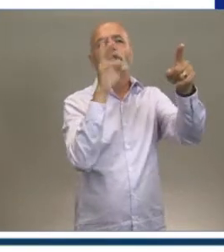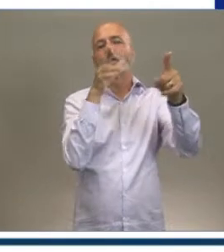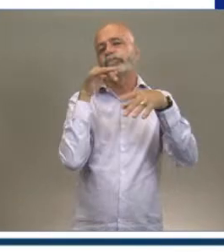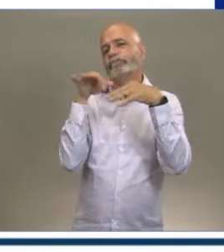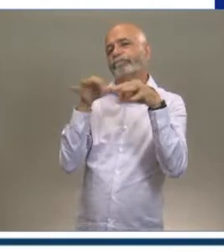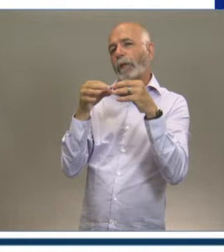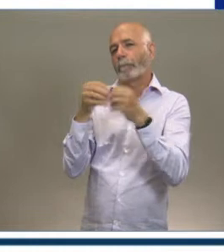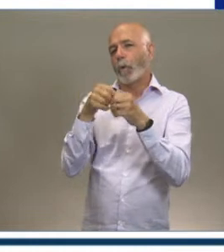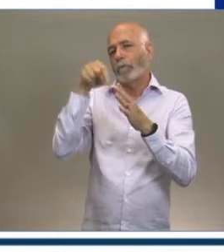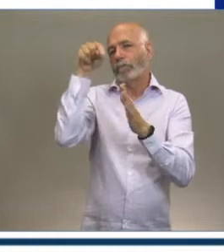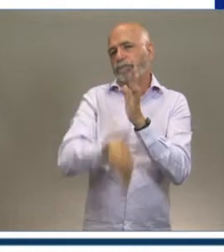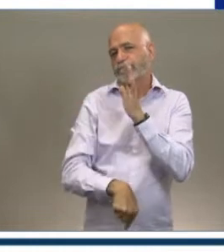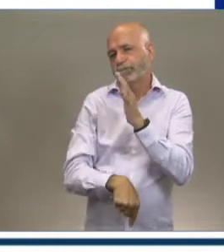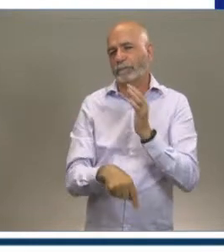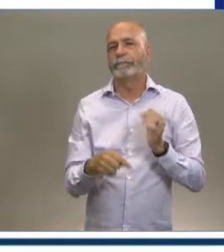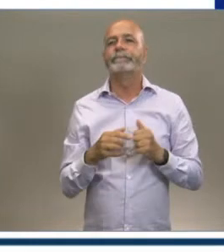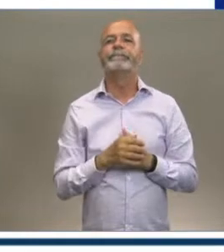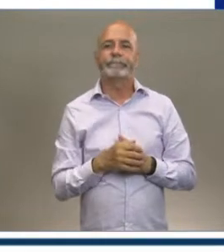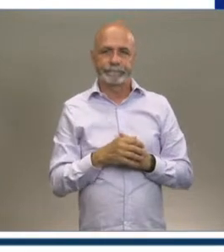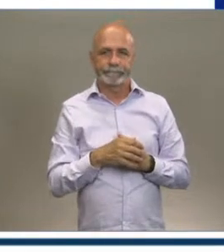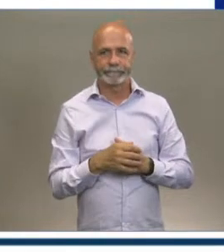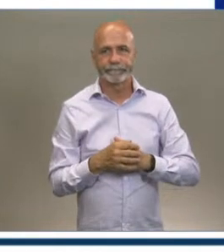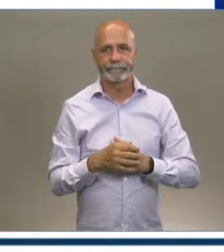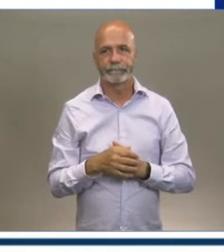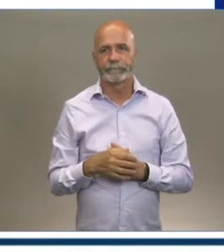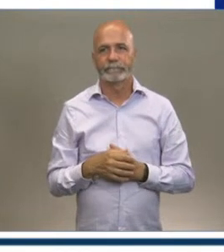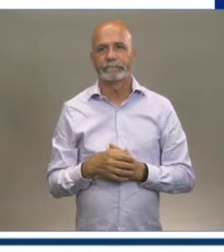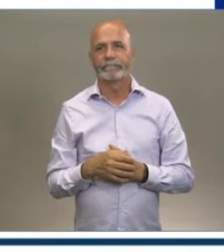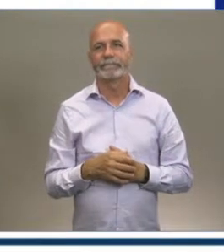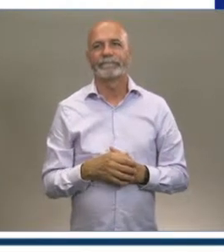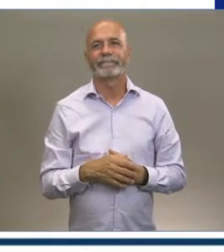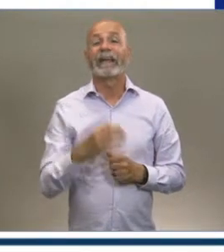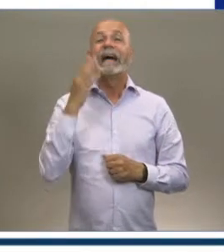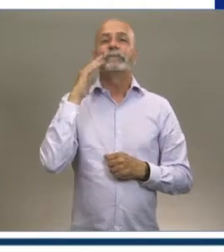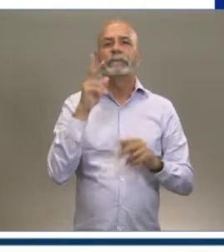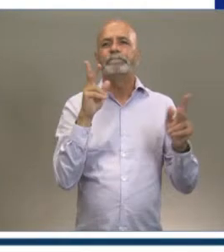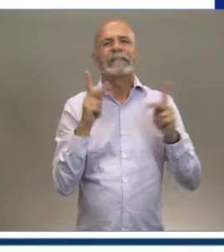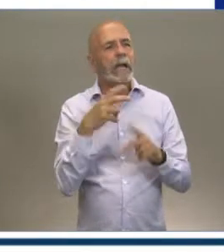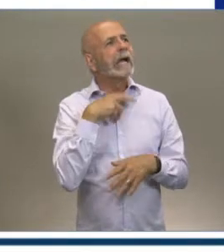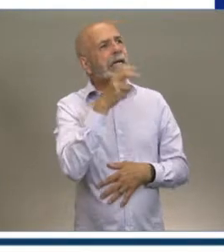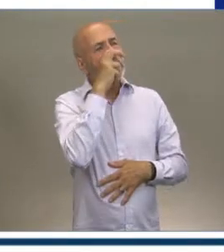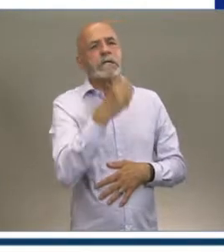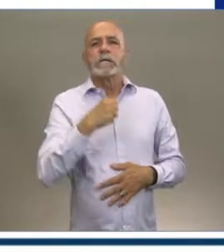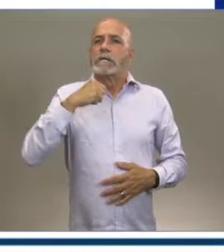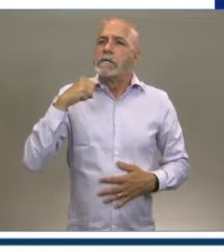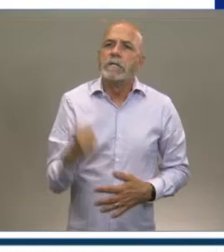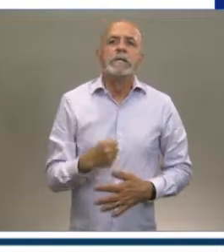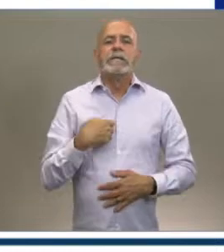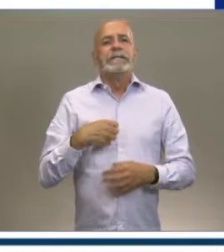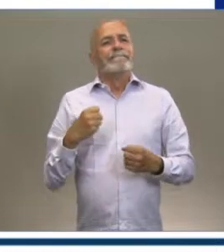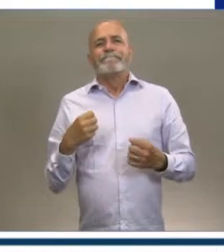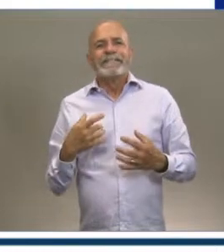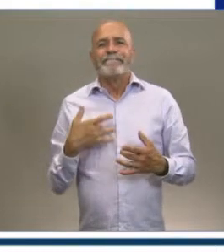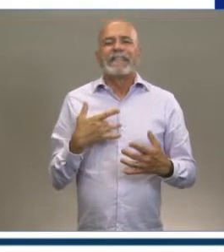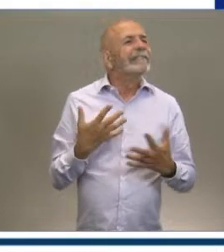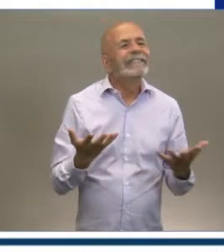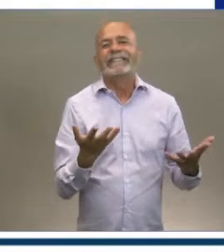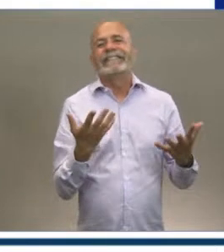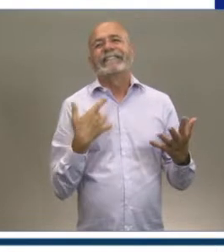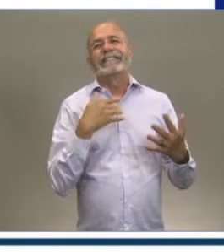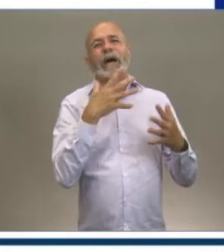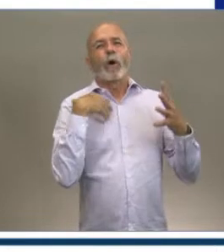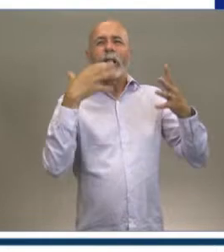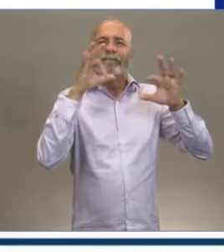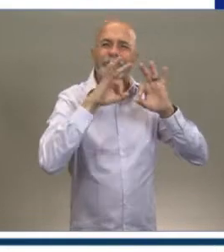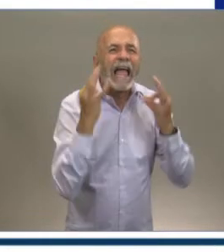requirement. We understand that restrictions are difficult, especially for those that have strong connections to New Brunswick, that have family